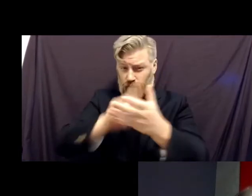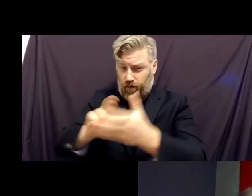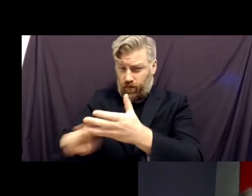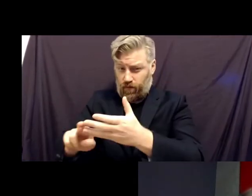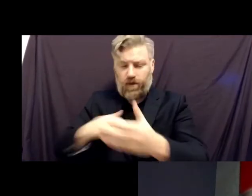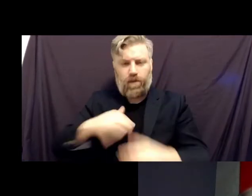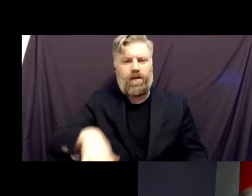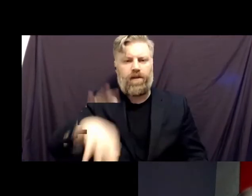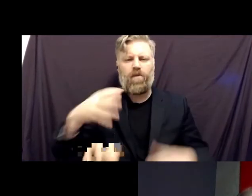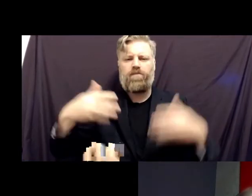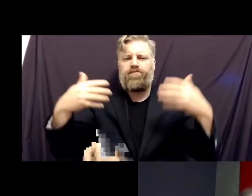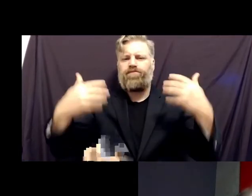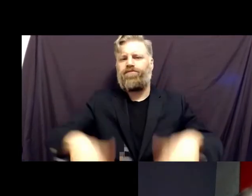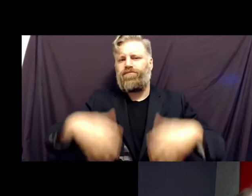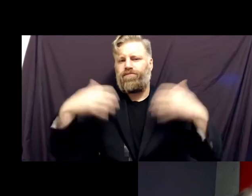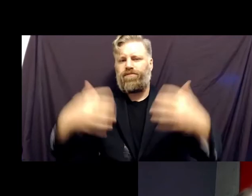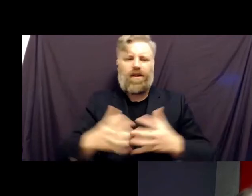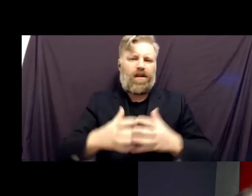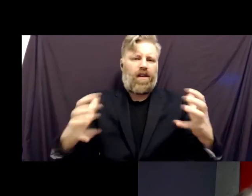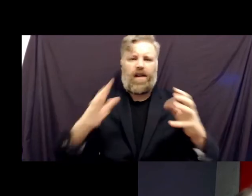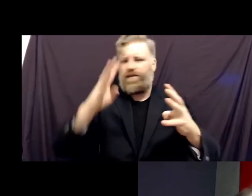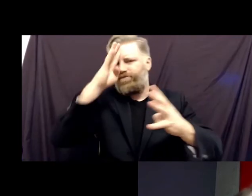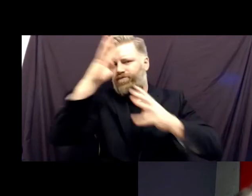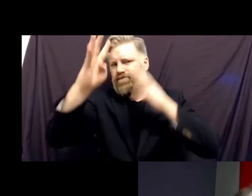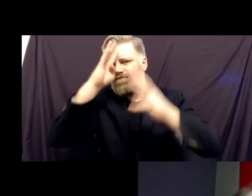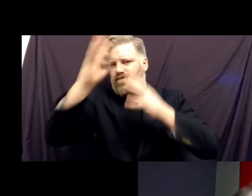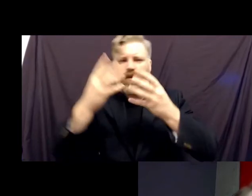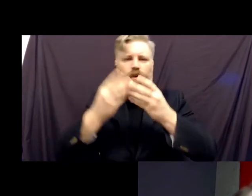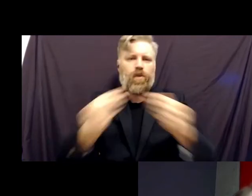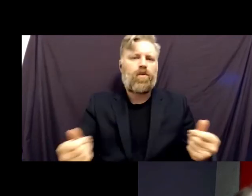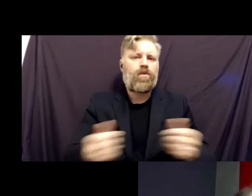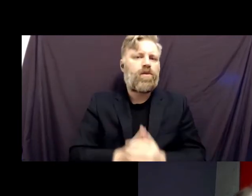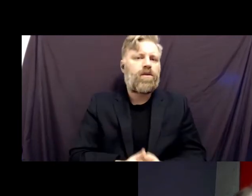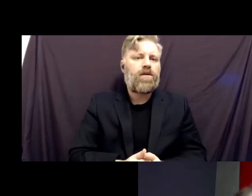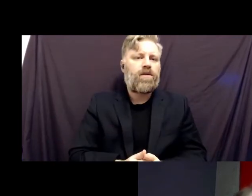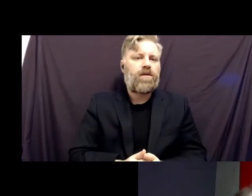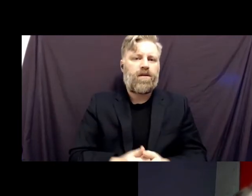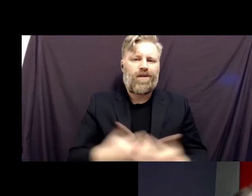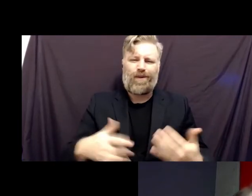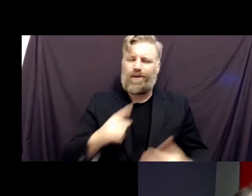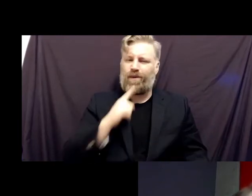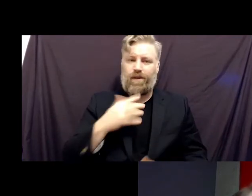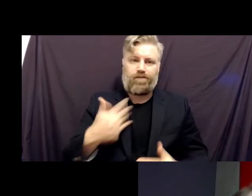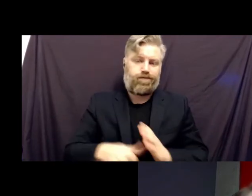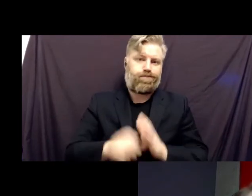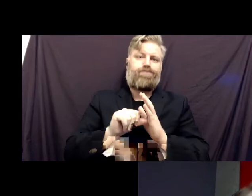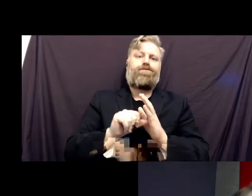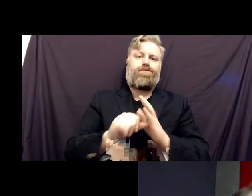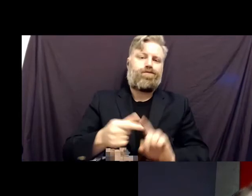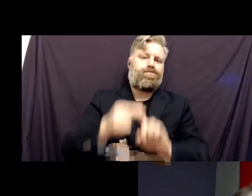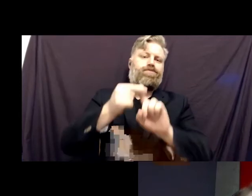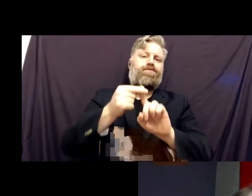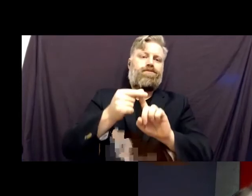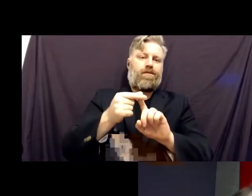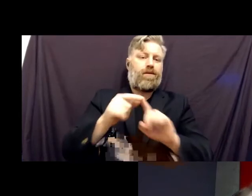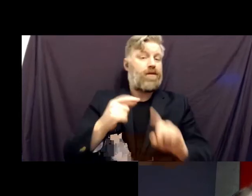incredible wealth of innovative solutions that were exemplary, but nobody